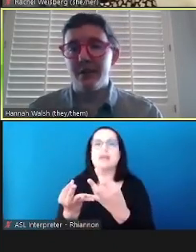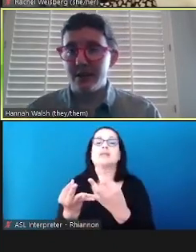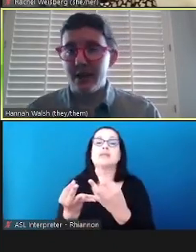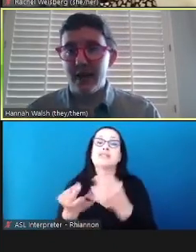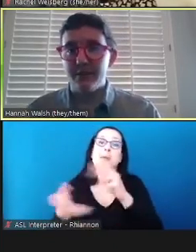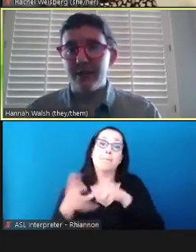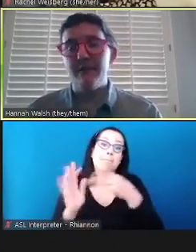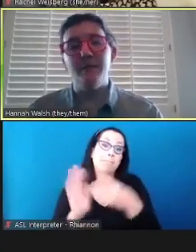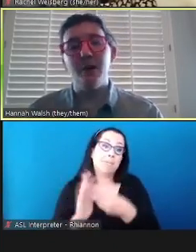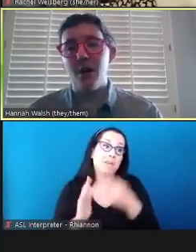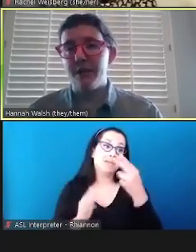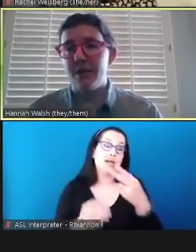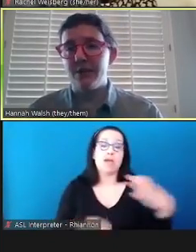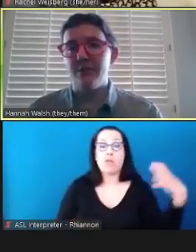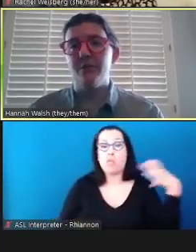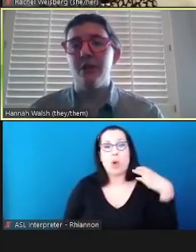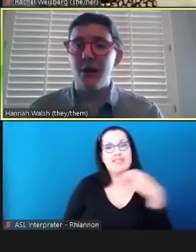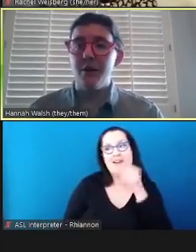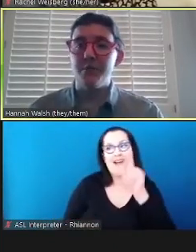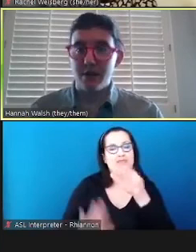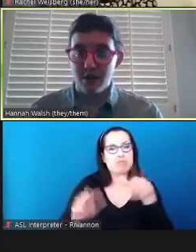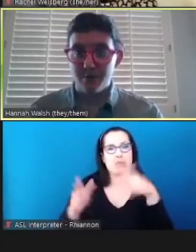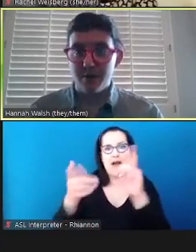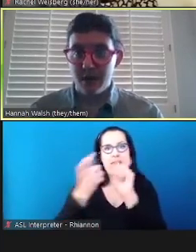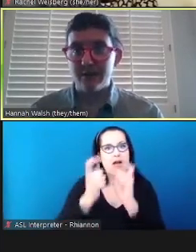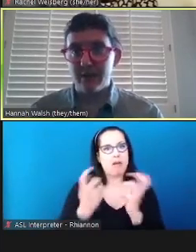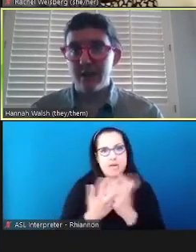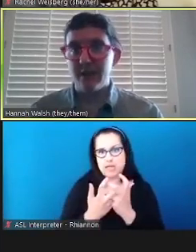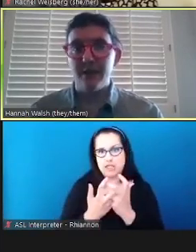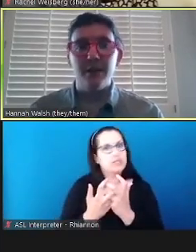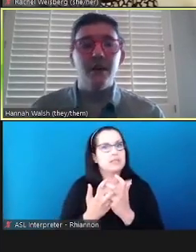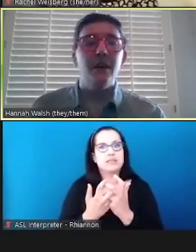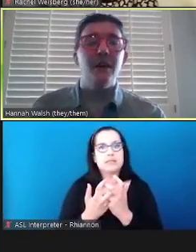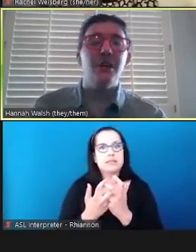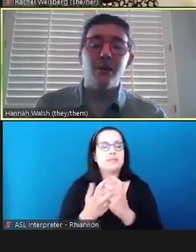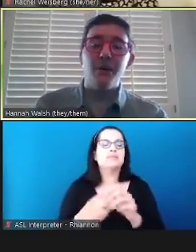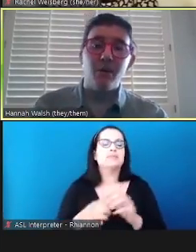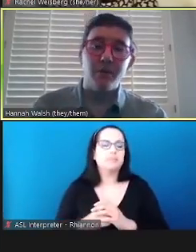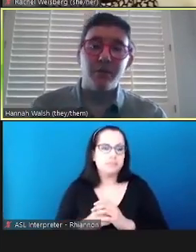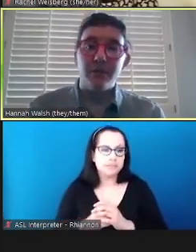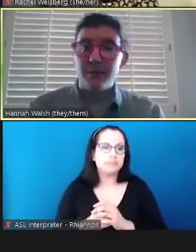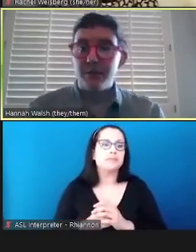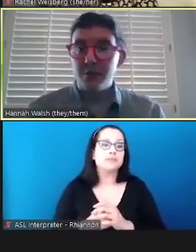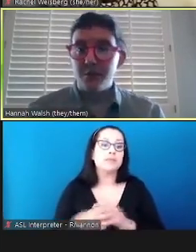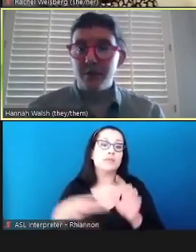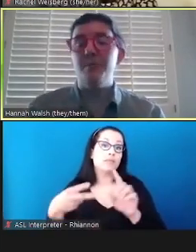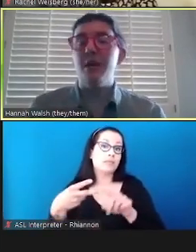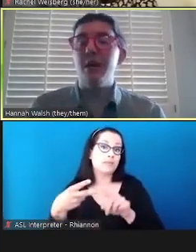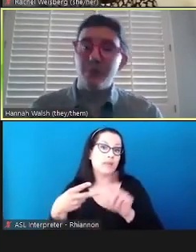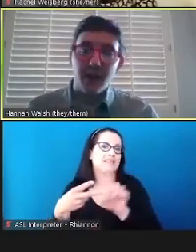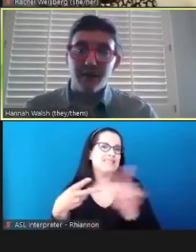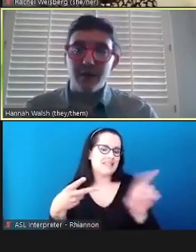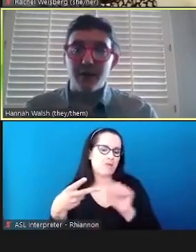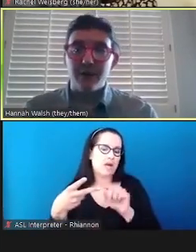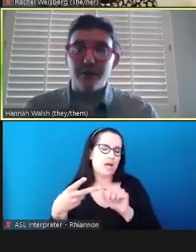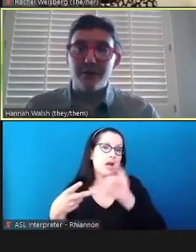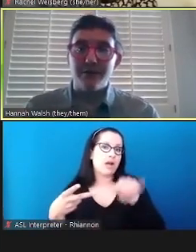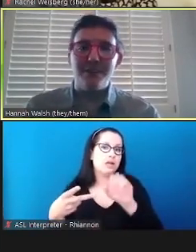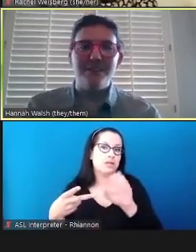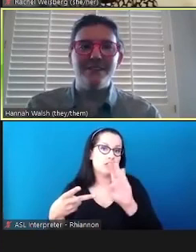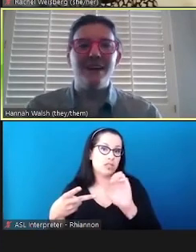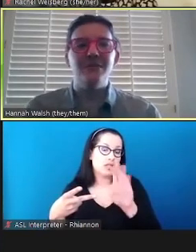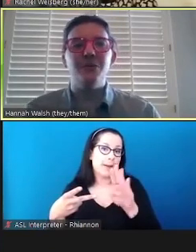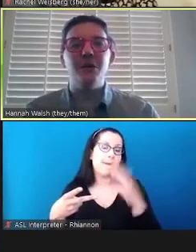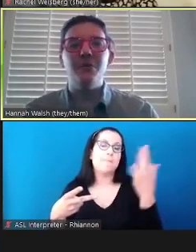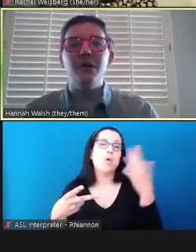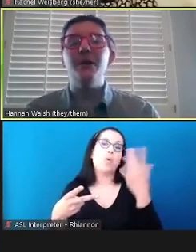employer doesn't have to give him accommodations or allow him to not be vaccinated. Jacob, however, is a different situation because we have the Americans with